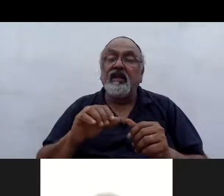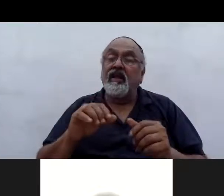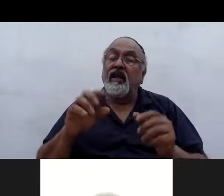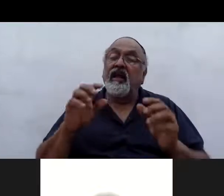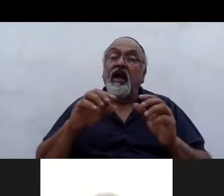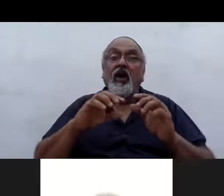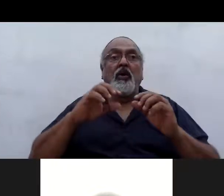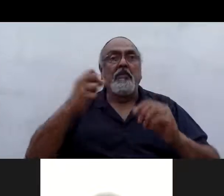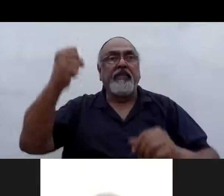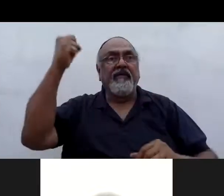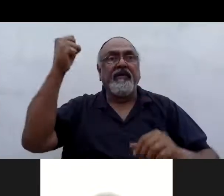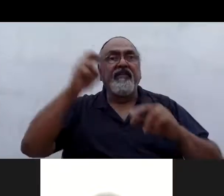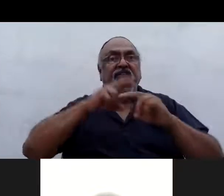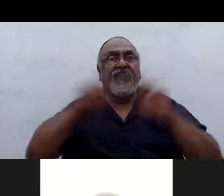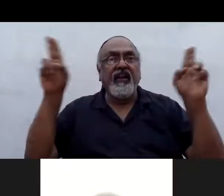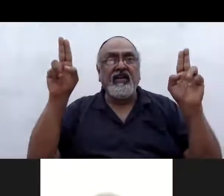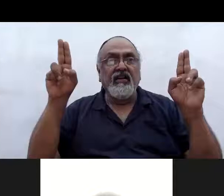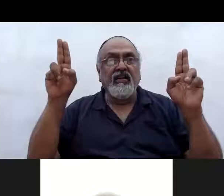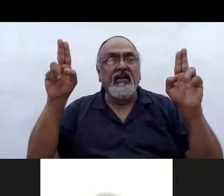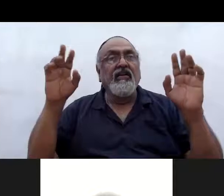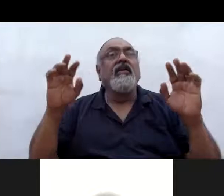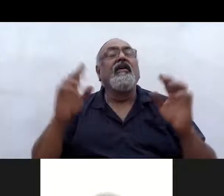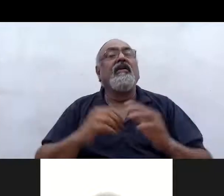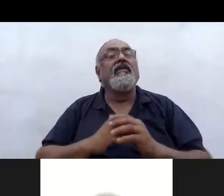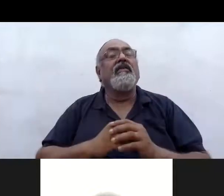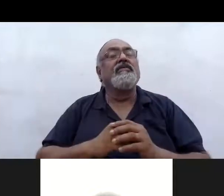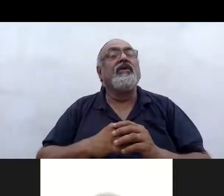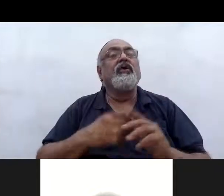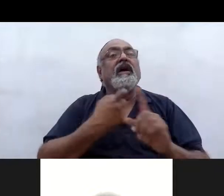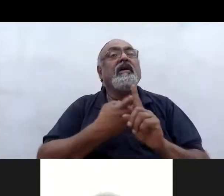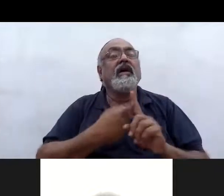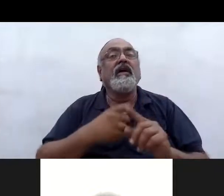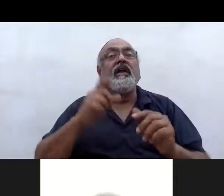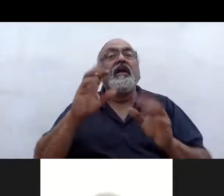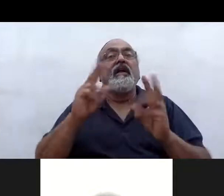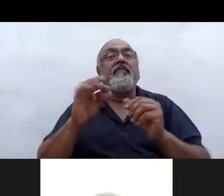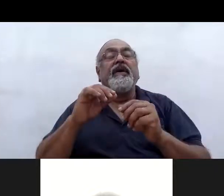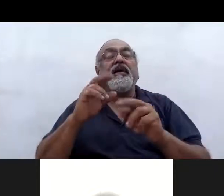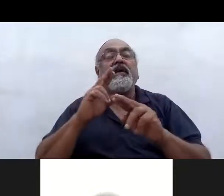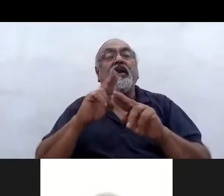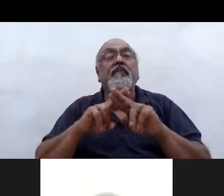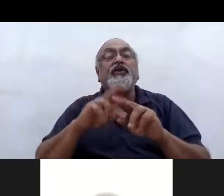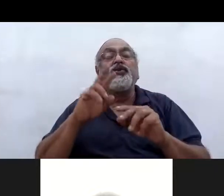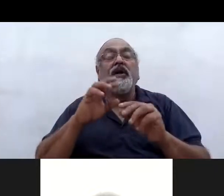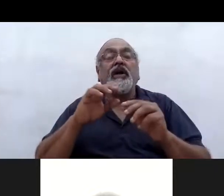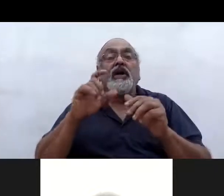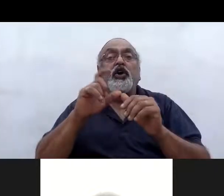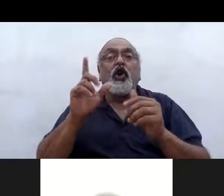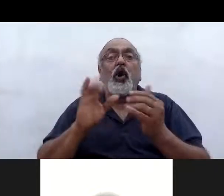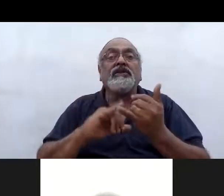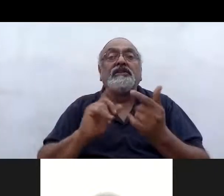absolute, whether Kunal Kamra is tried for Article 19 Clause 2, that is contempt of court, that is the restriction